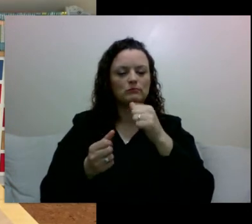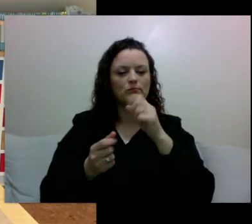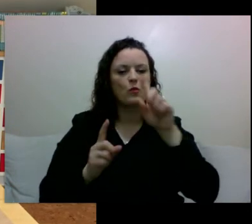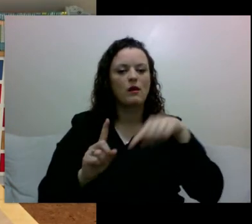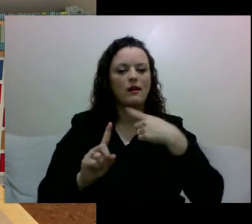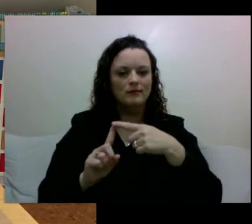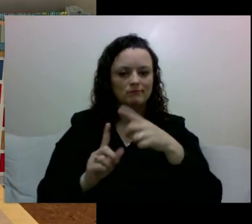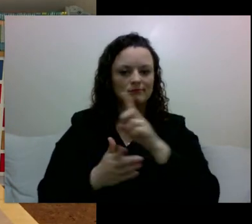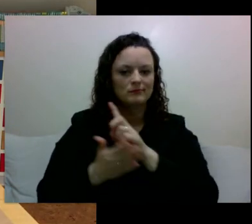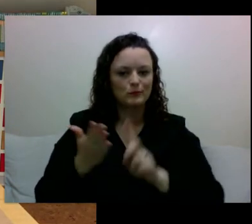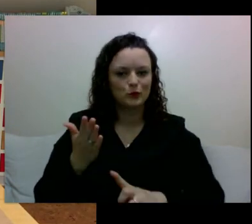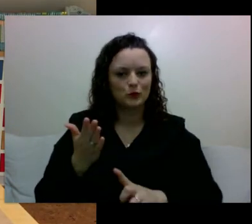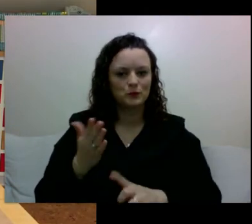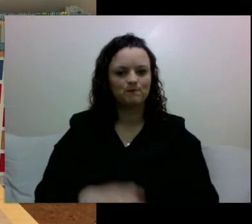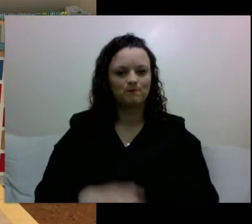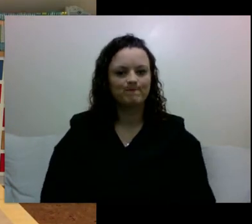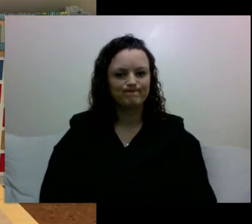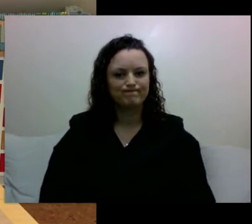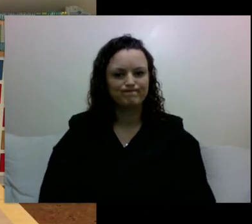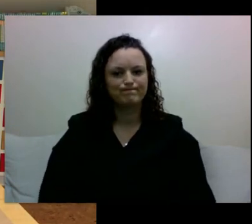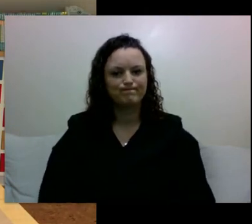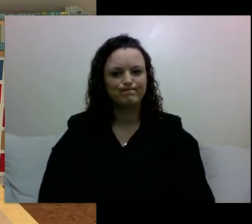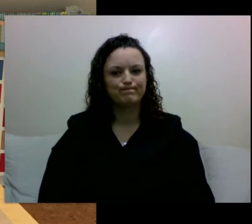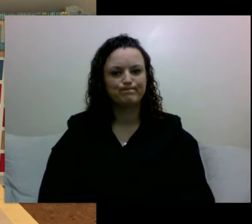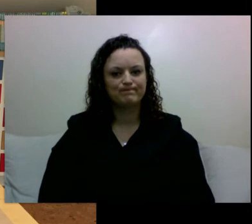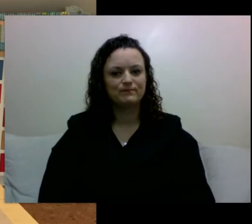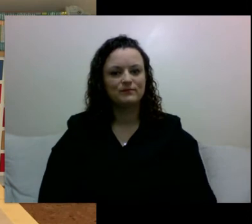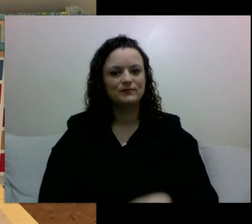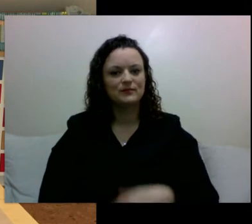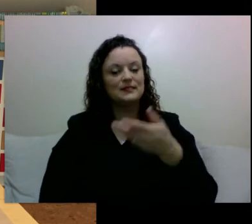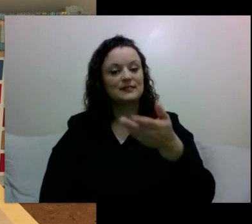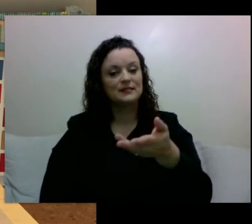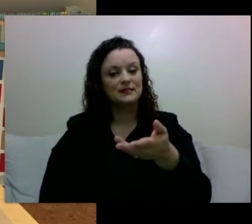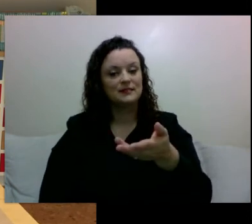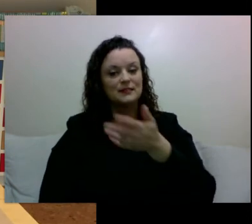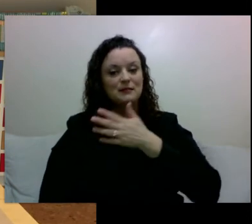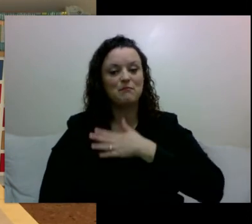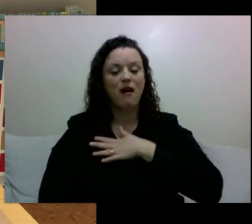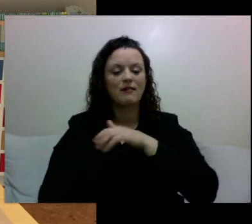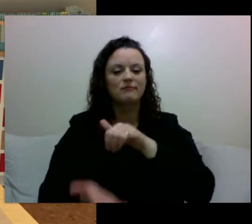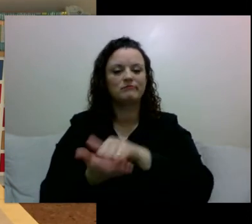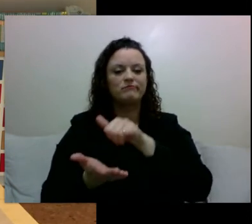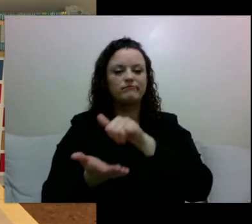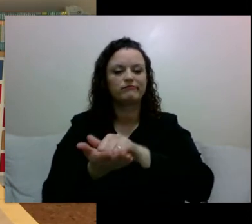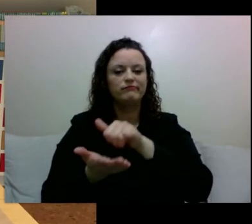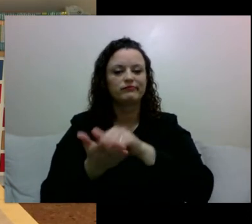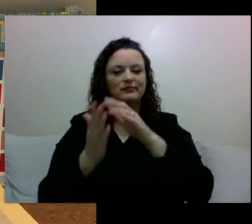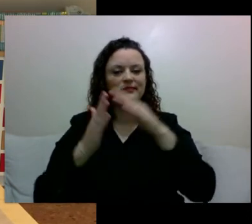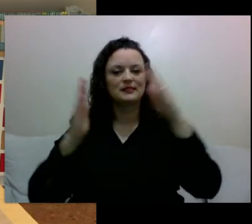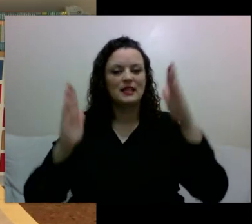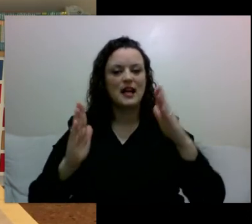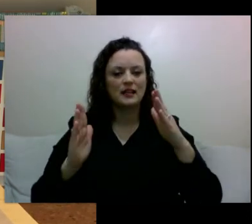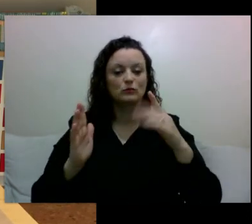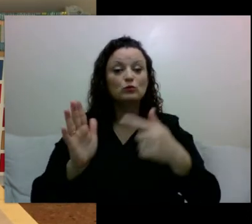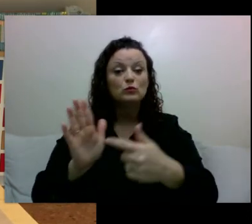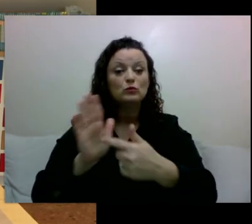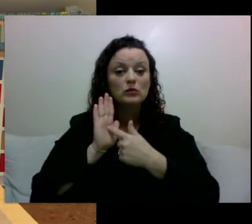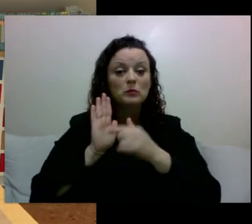And that is my impossible house. You hold up your impossible